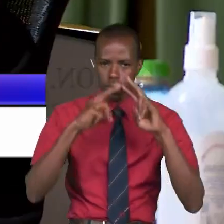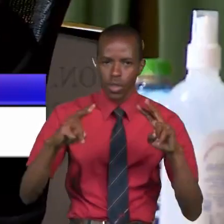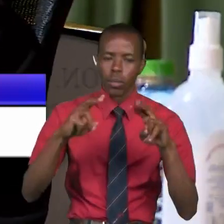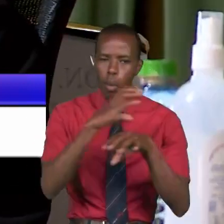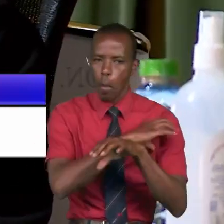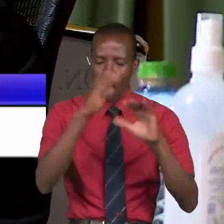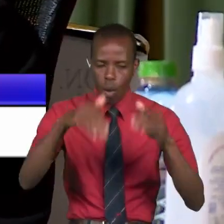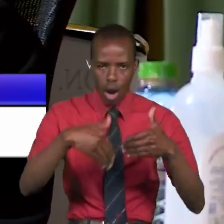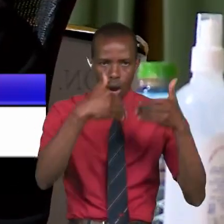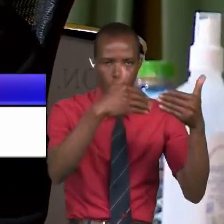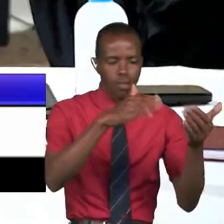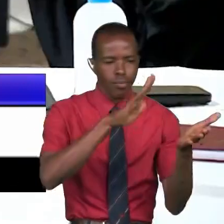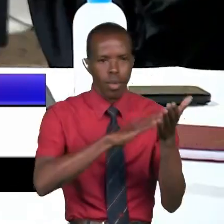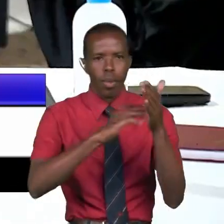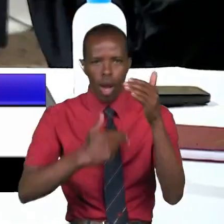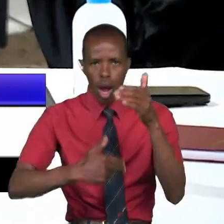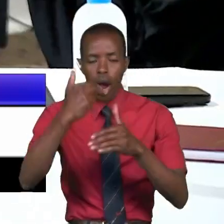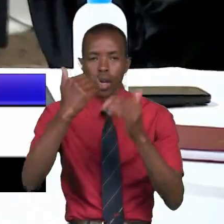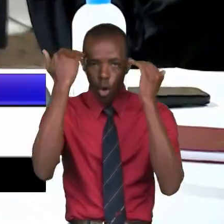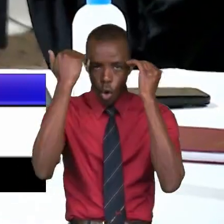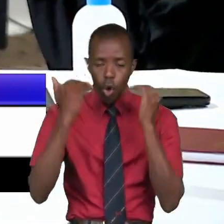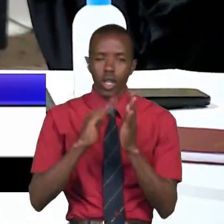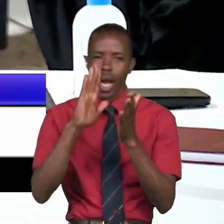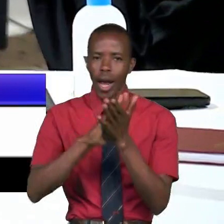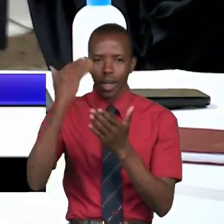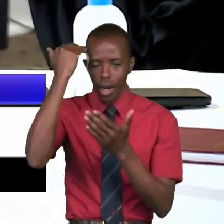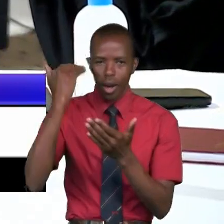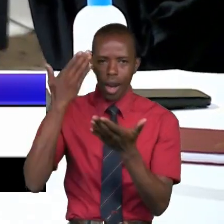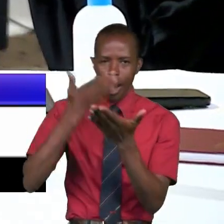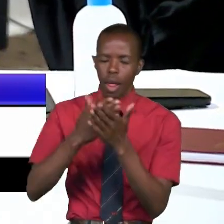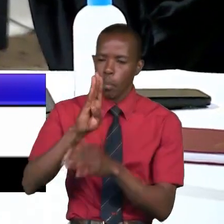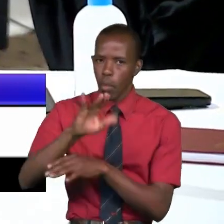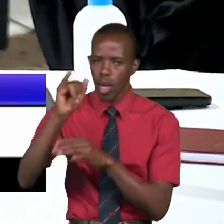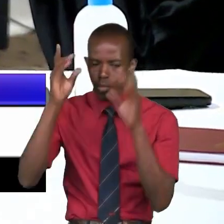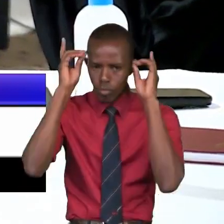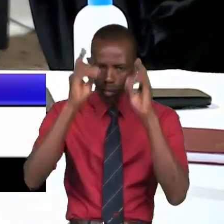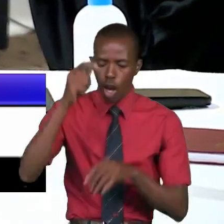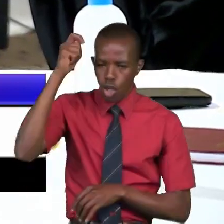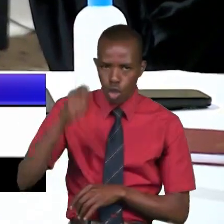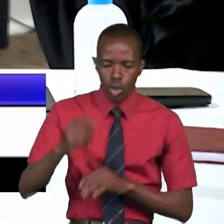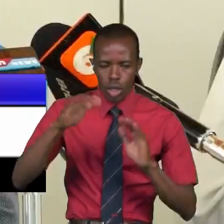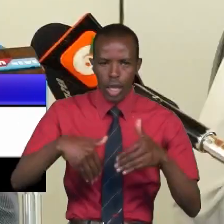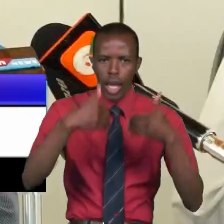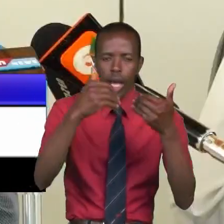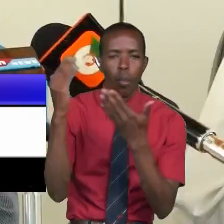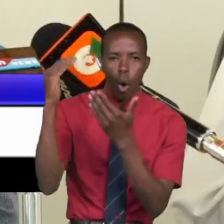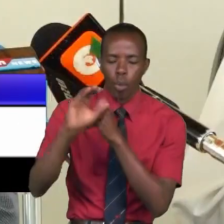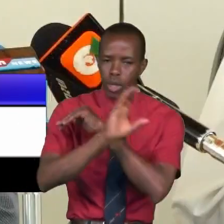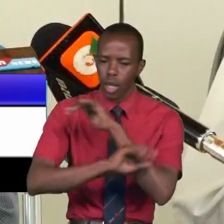transition. He also lauded the High Court and the Court of Appeal on their recent BBI ruling, stating that the judges brought hope to the country.